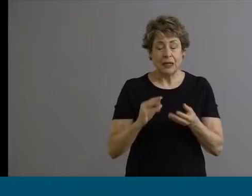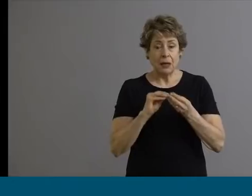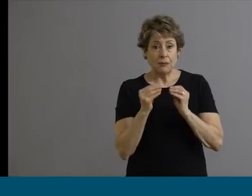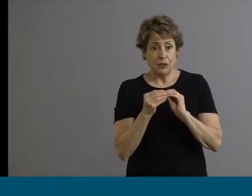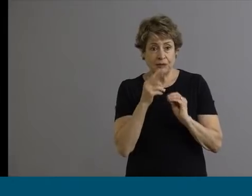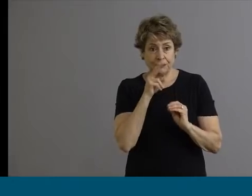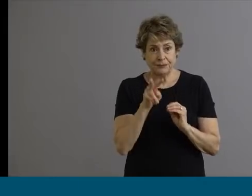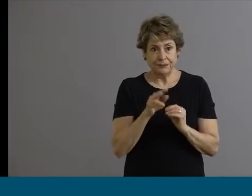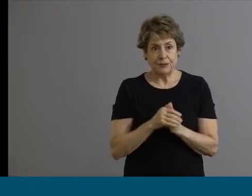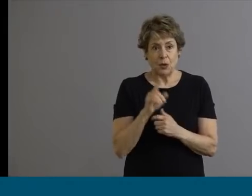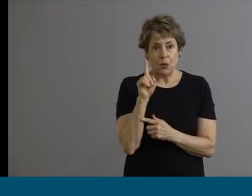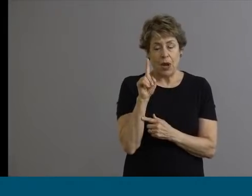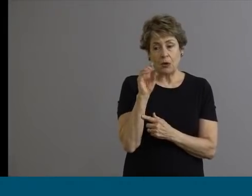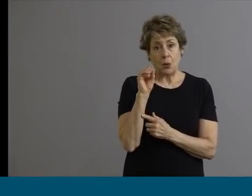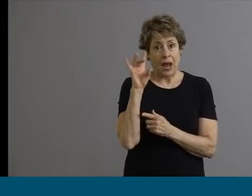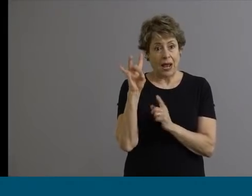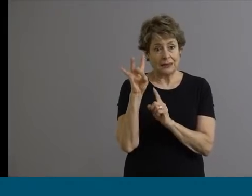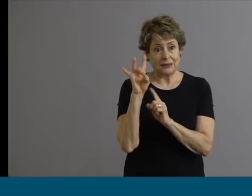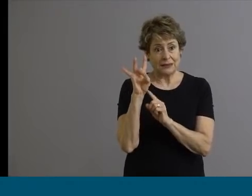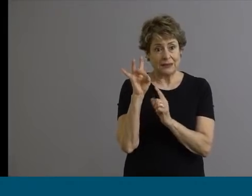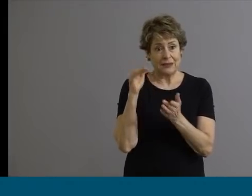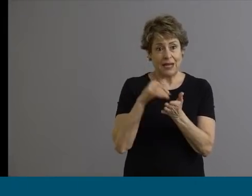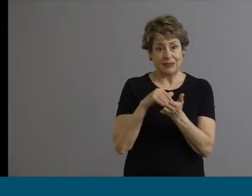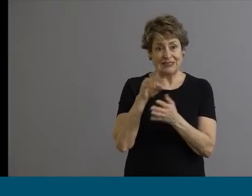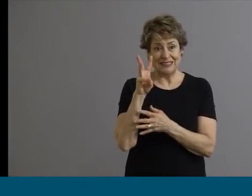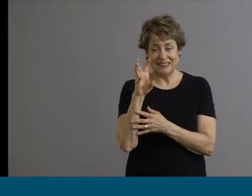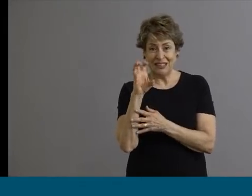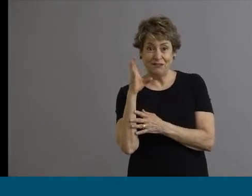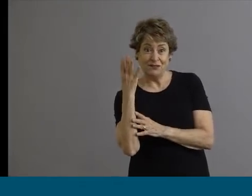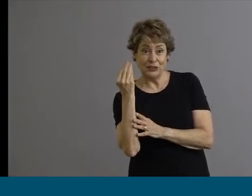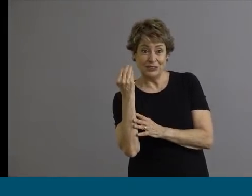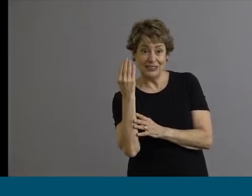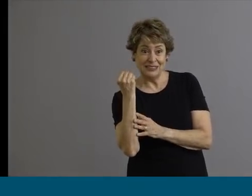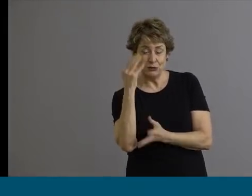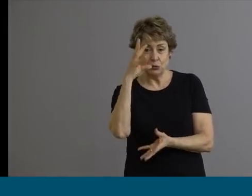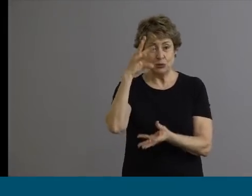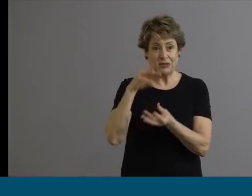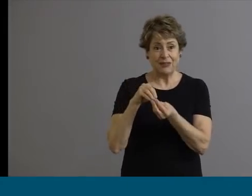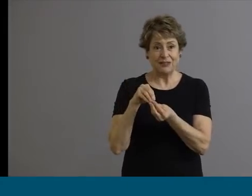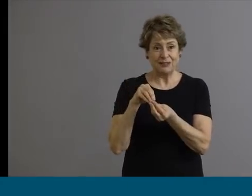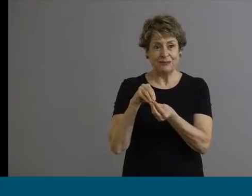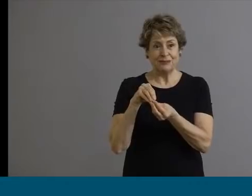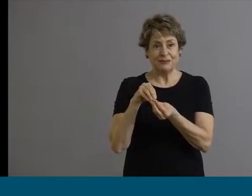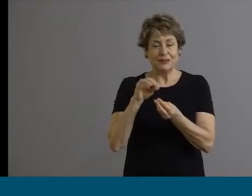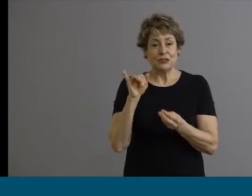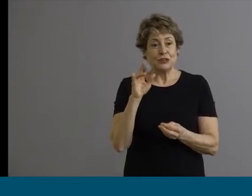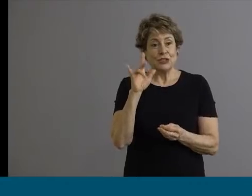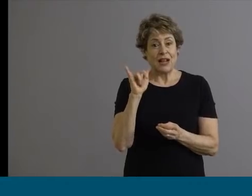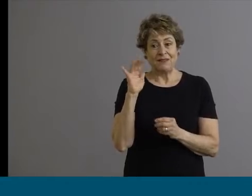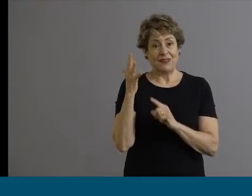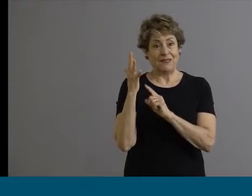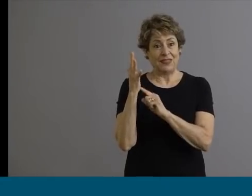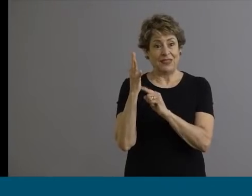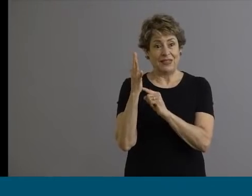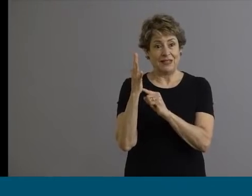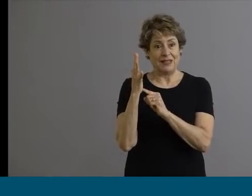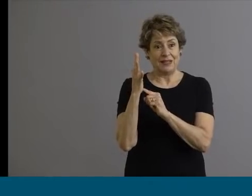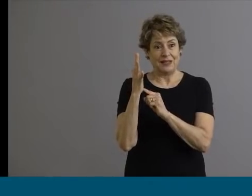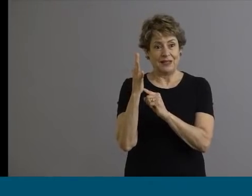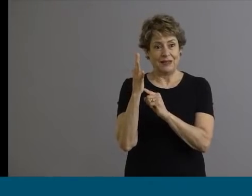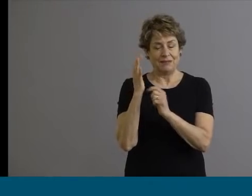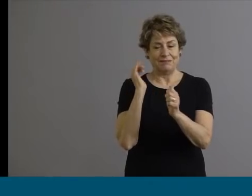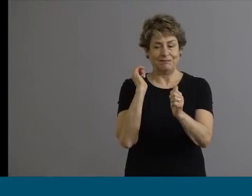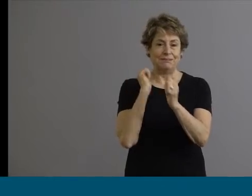108,614 total COVID-19 cases. On July 5th, we surpassed the 100,000 number